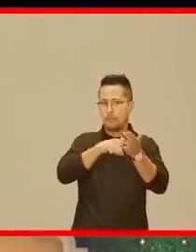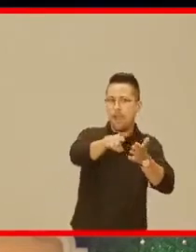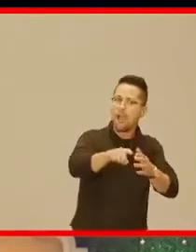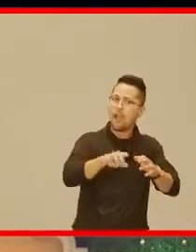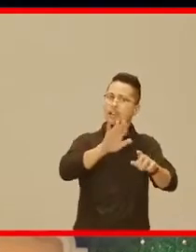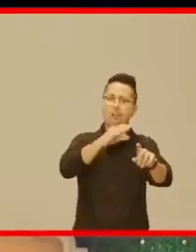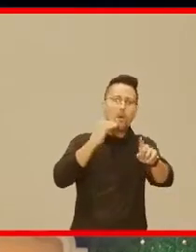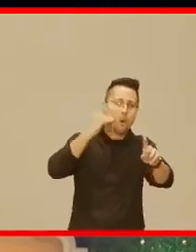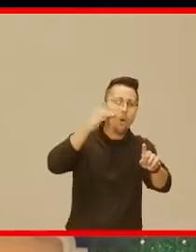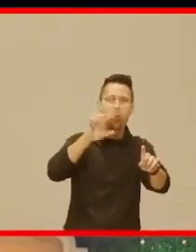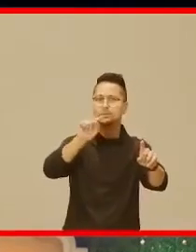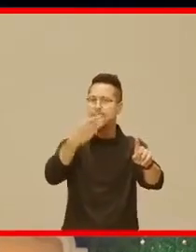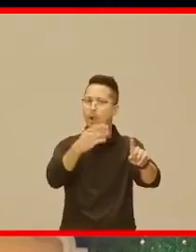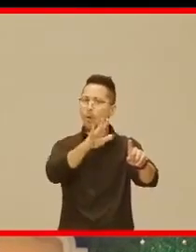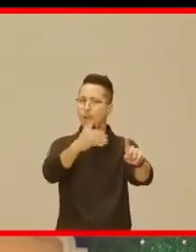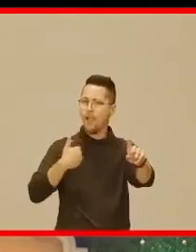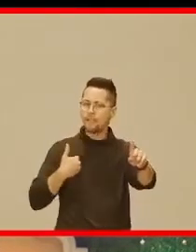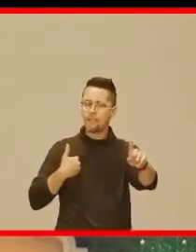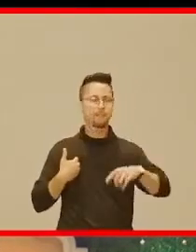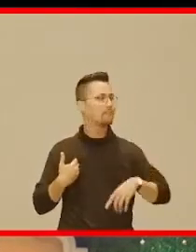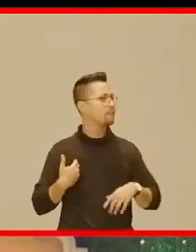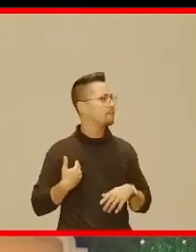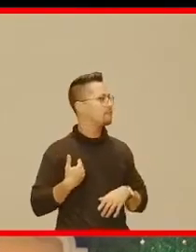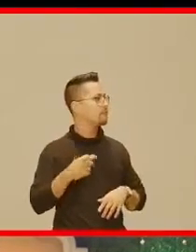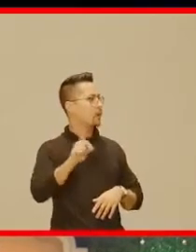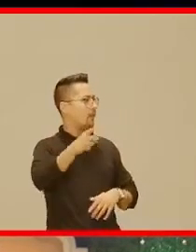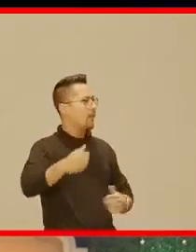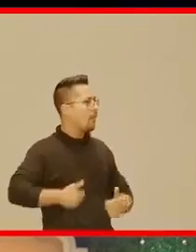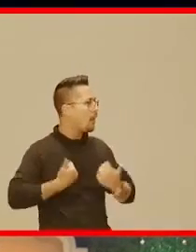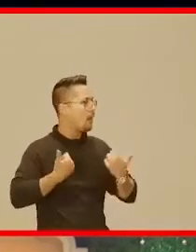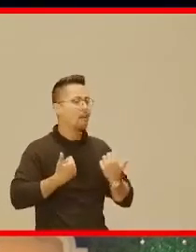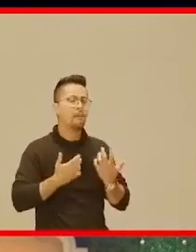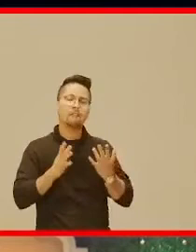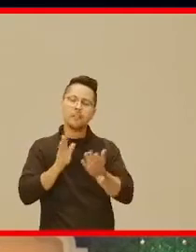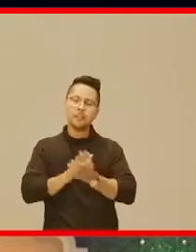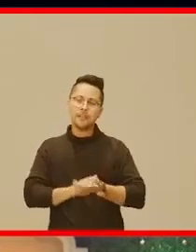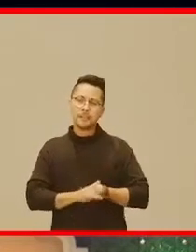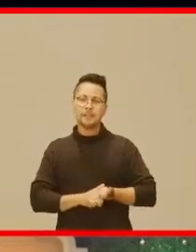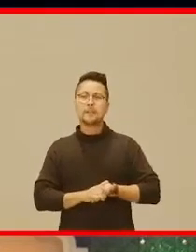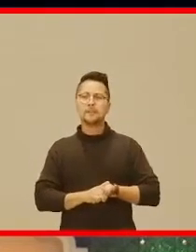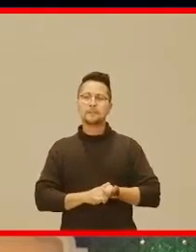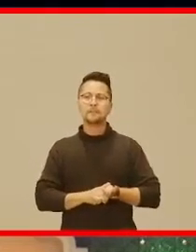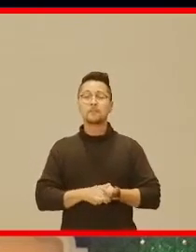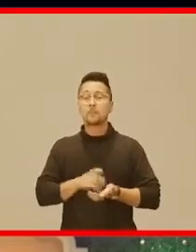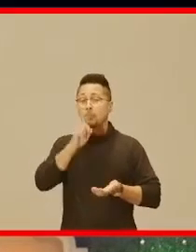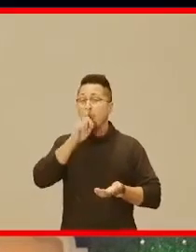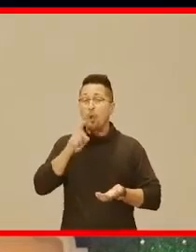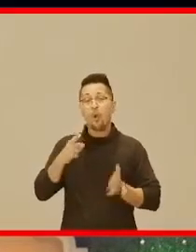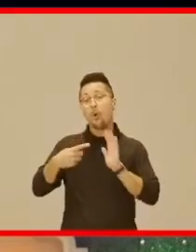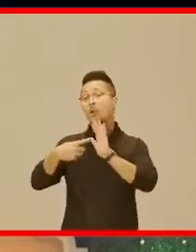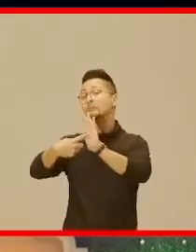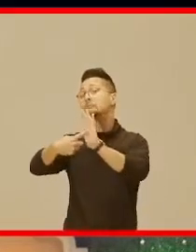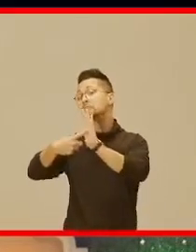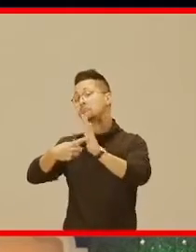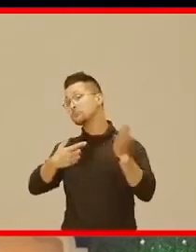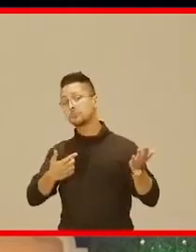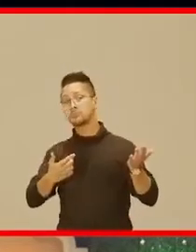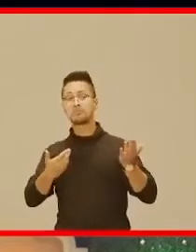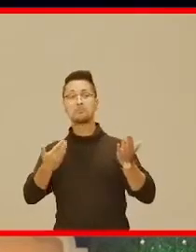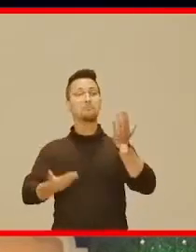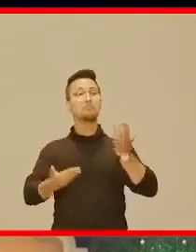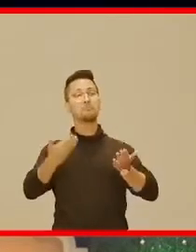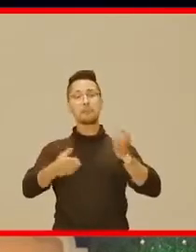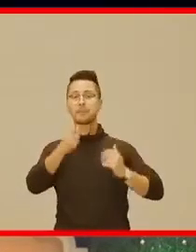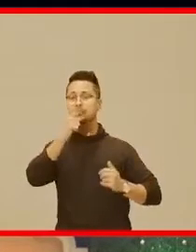know, where he lives. So if, you know, hypothetically, even though it may not be the